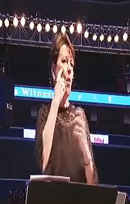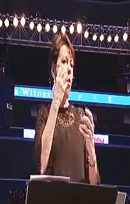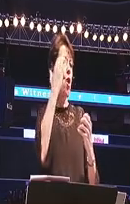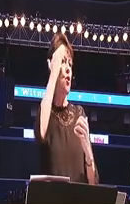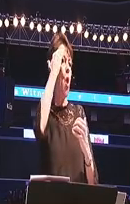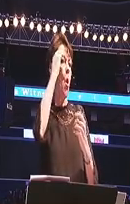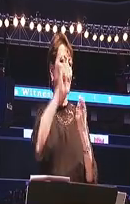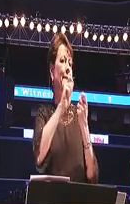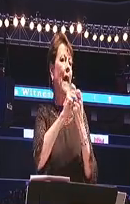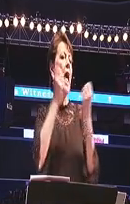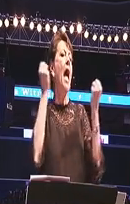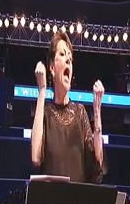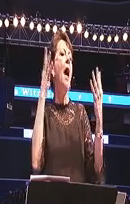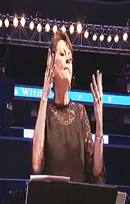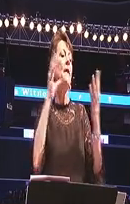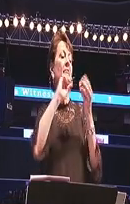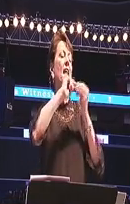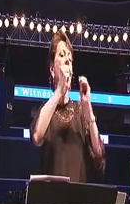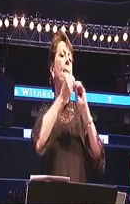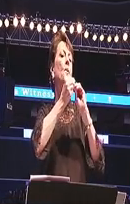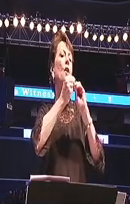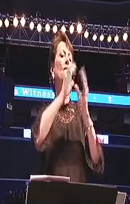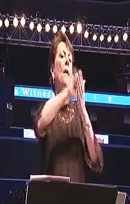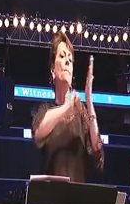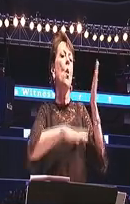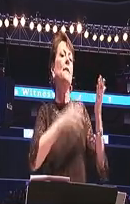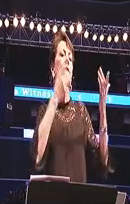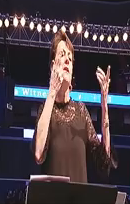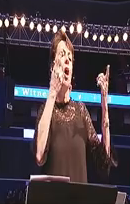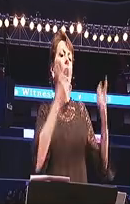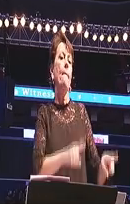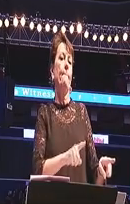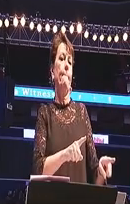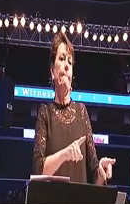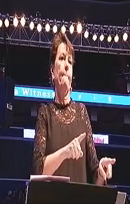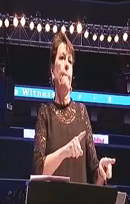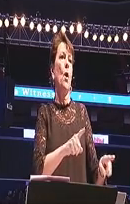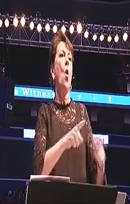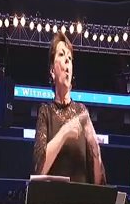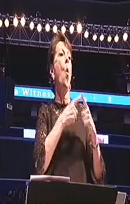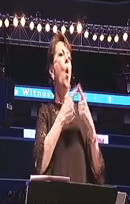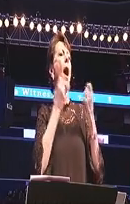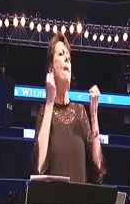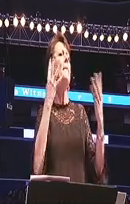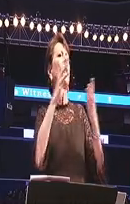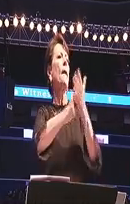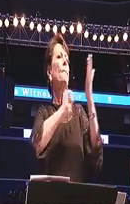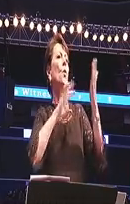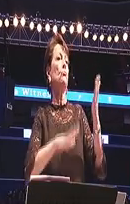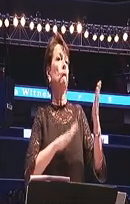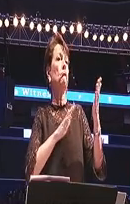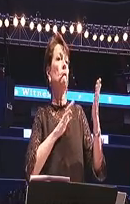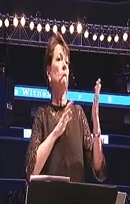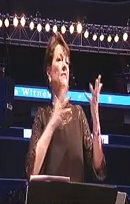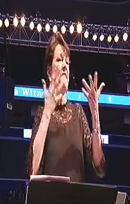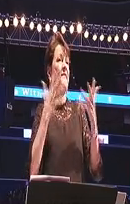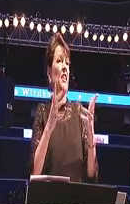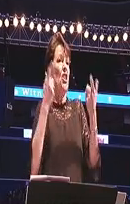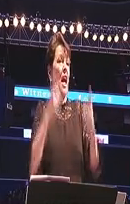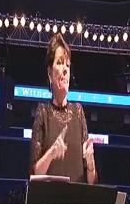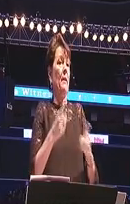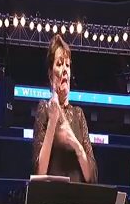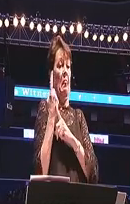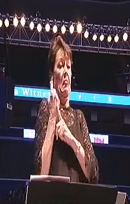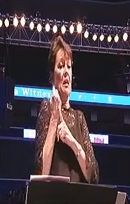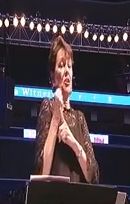how many abortions occurred or how many abortions were committed in the year of